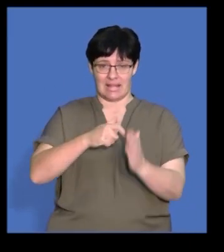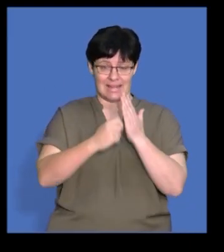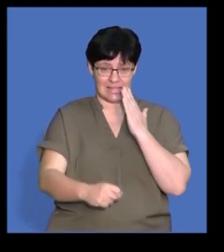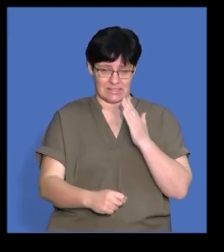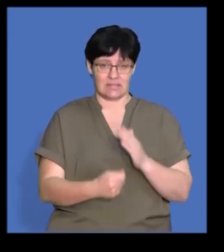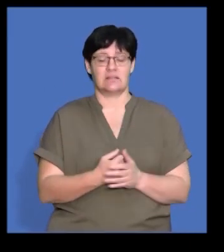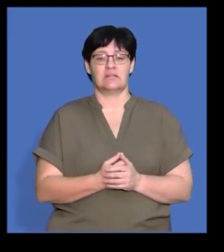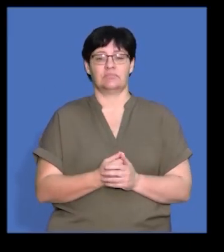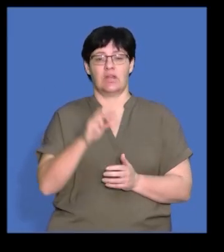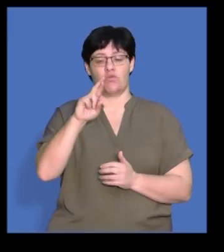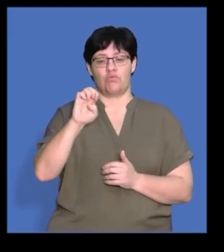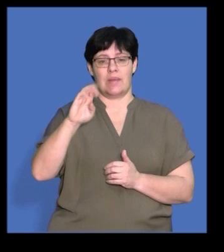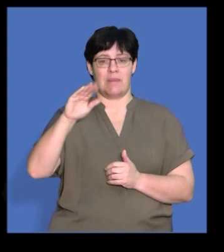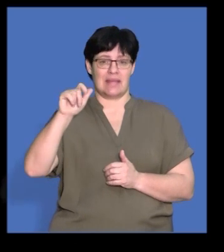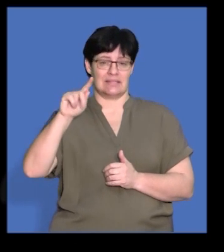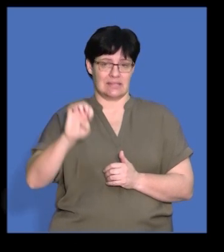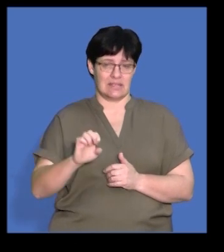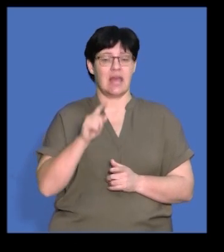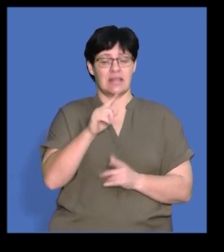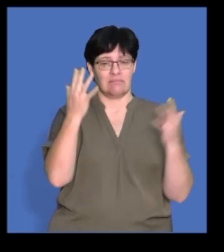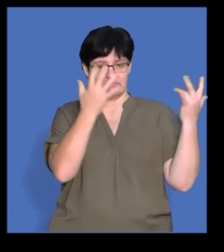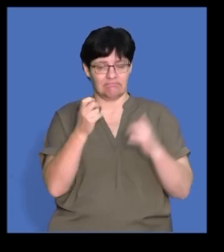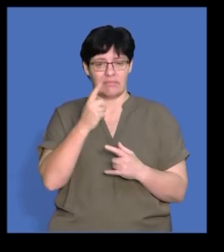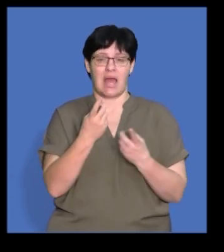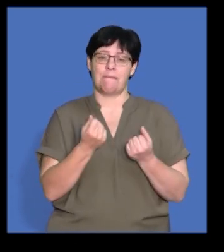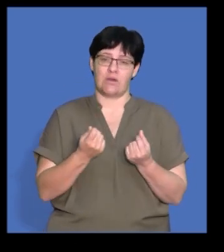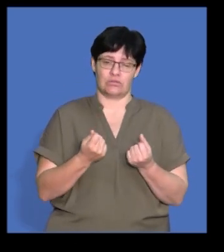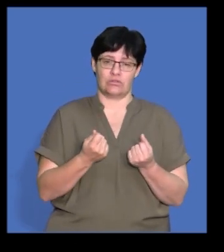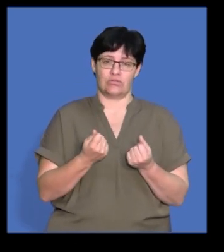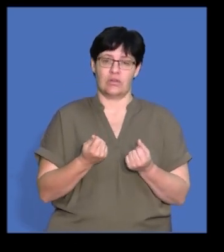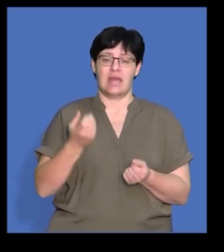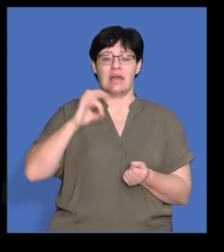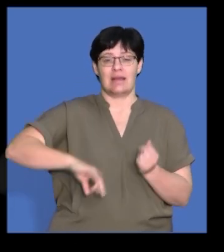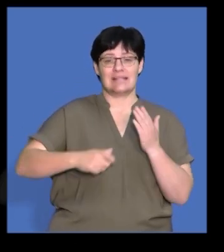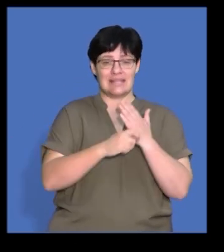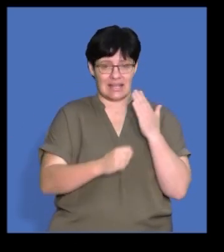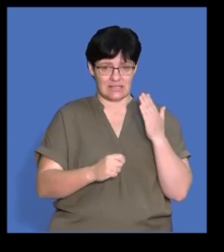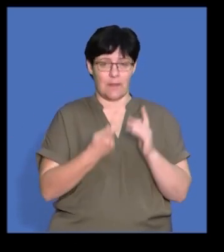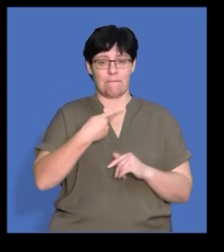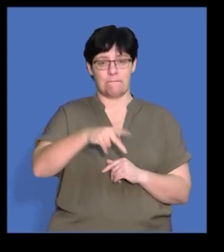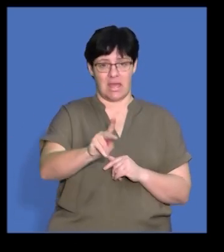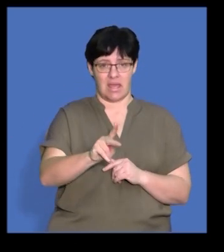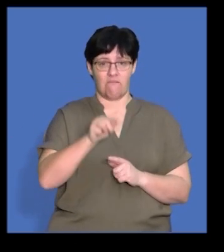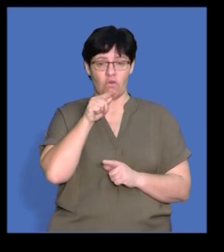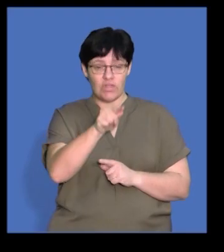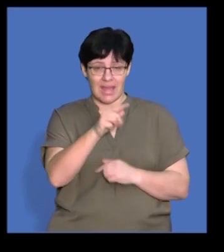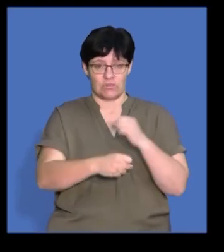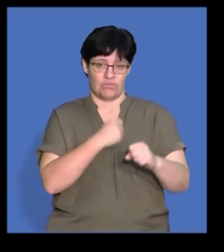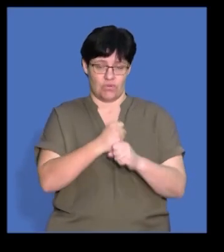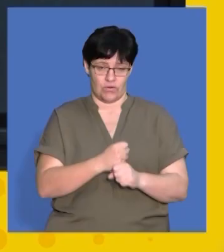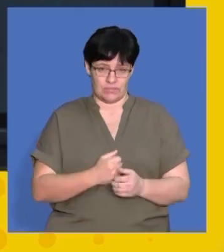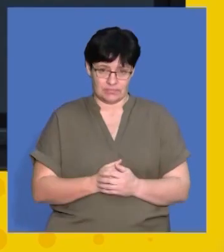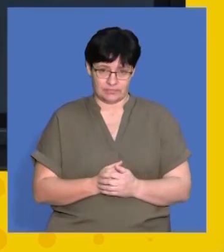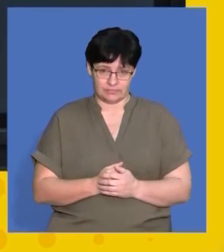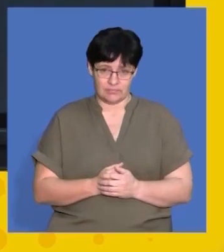know his tax rebate, and hence calculate the amount of income tax that he had to pay for that tax year. Guys,